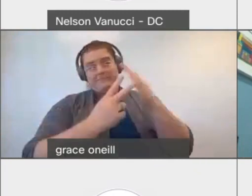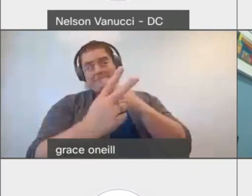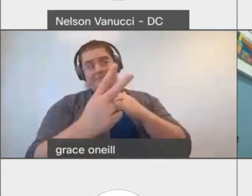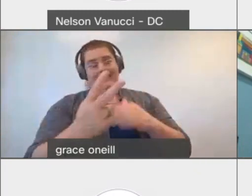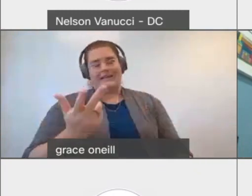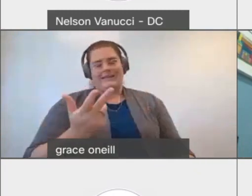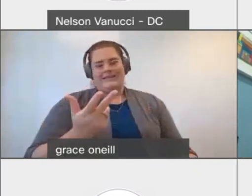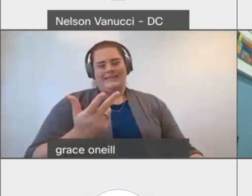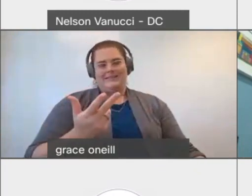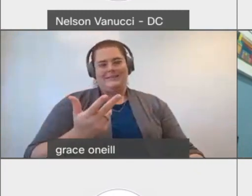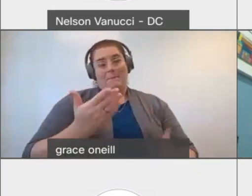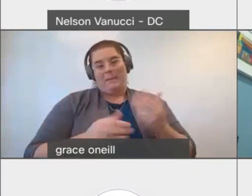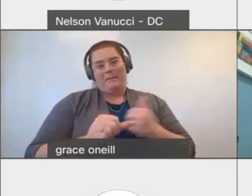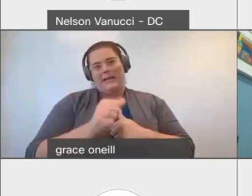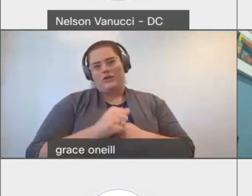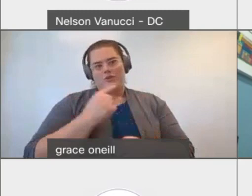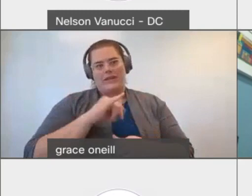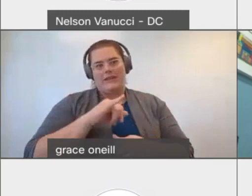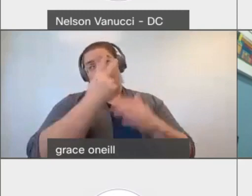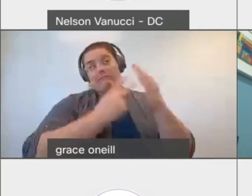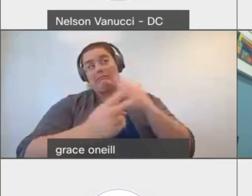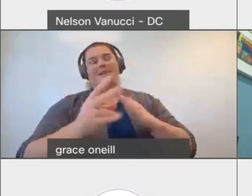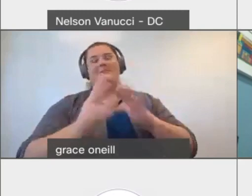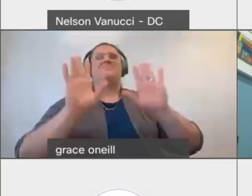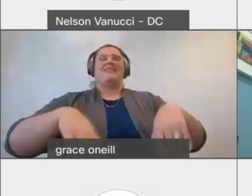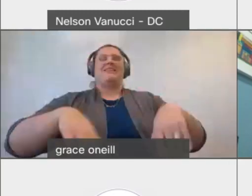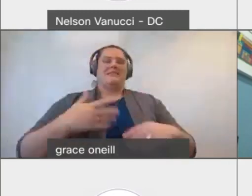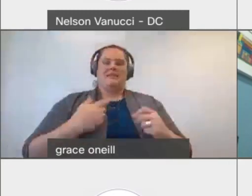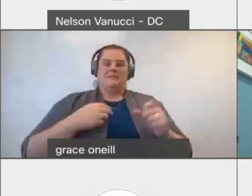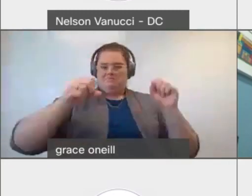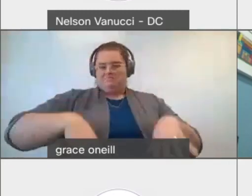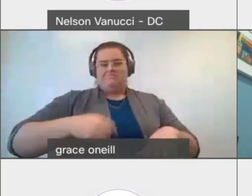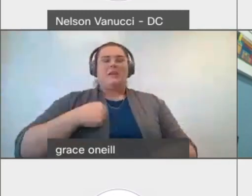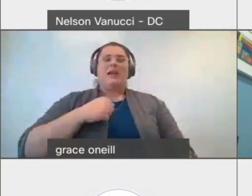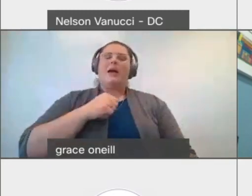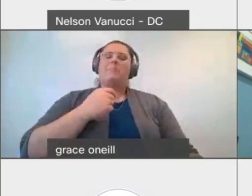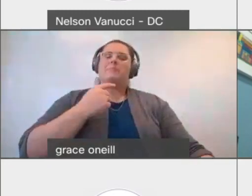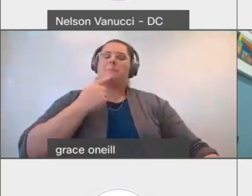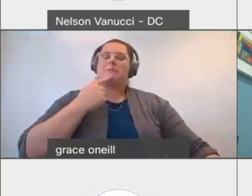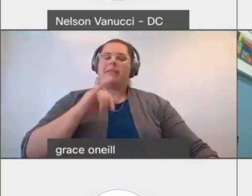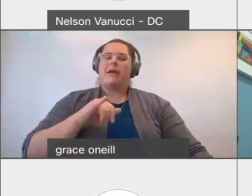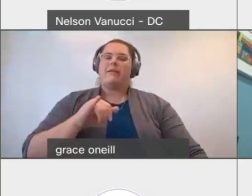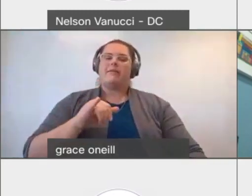Yeah, I mean, I think I'm not even going to go there. I think the challenge is that,